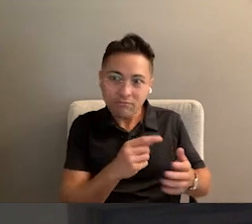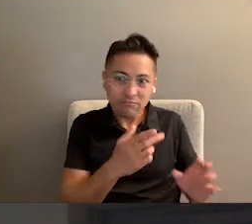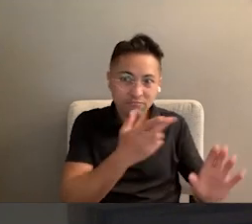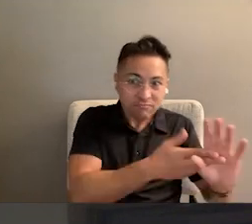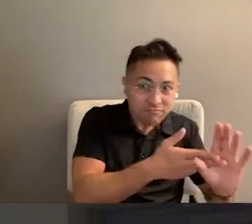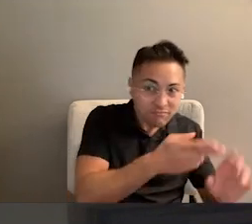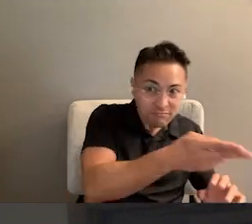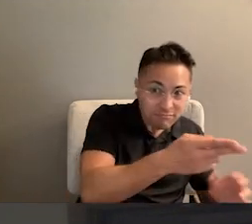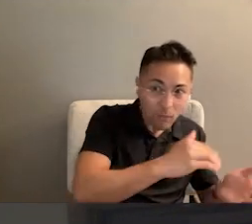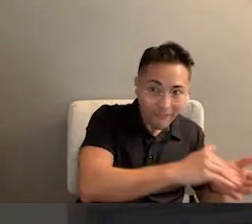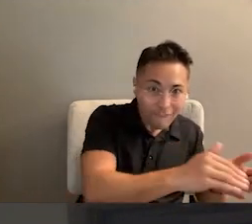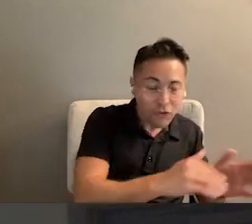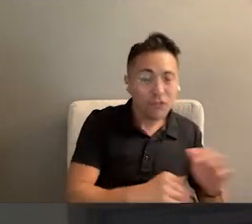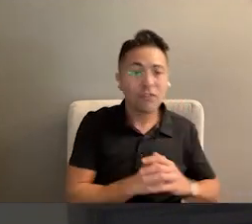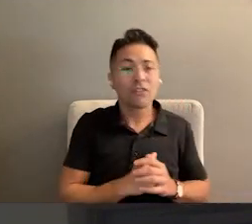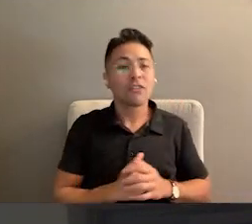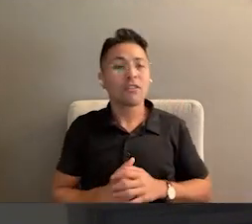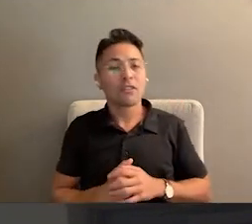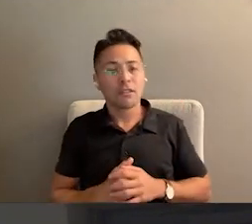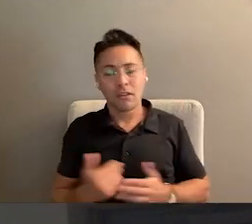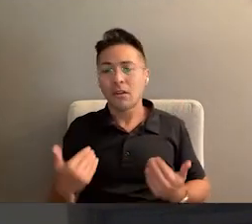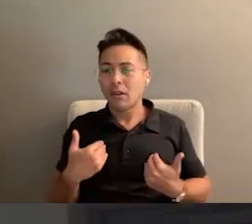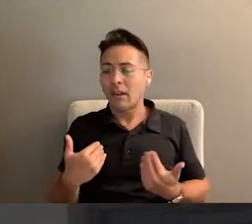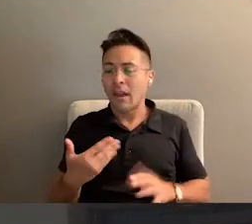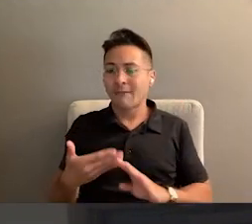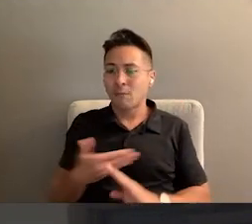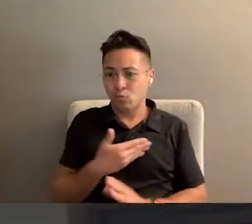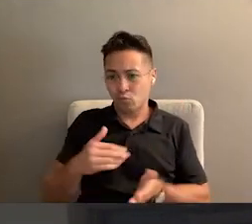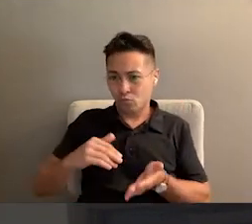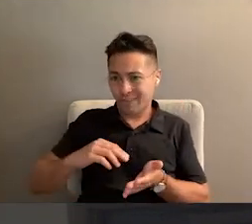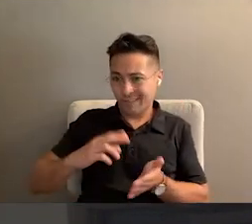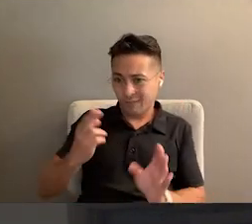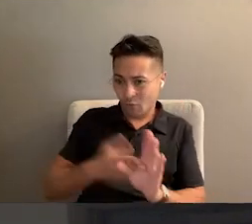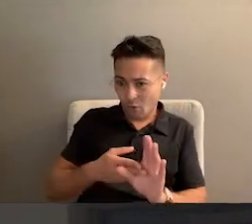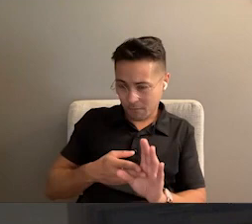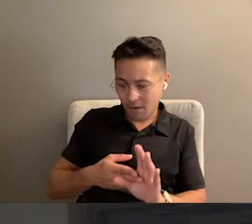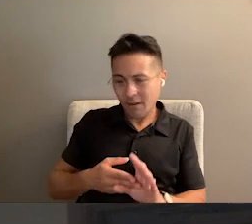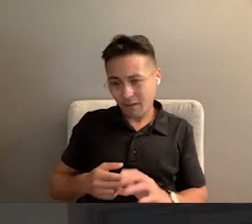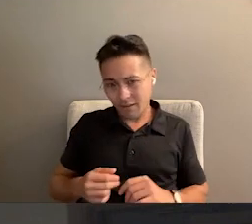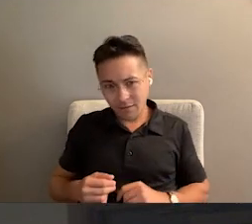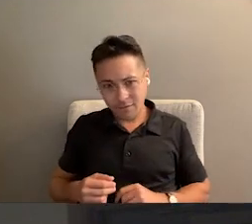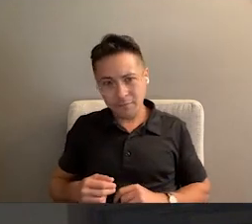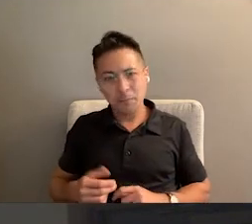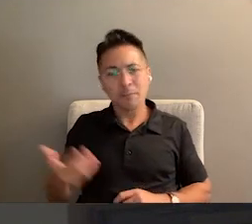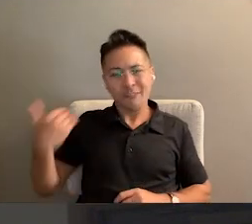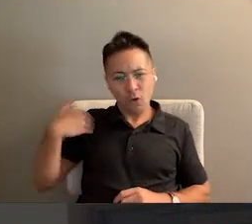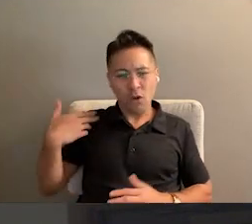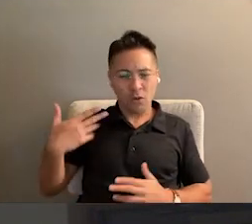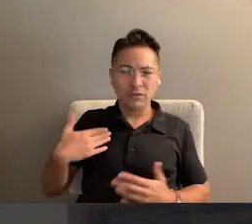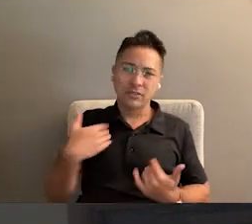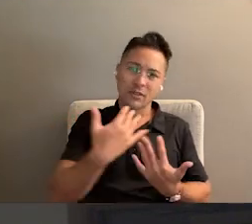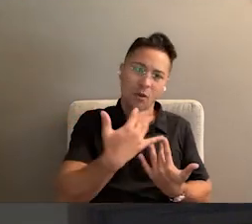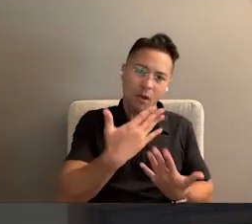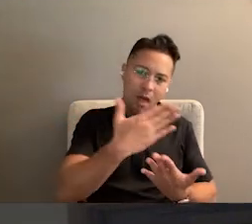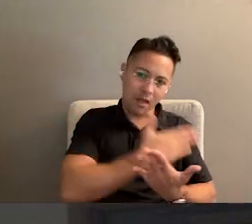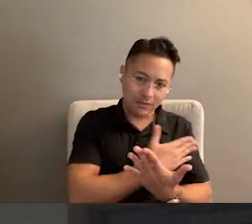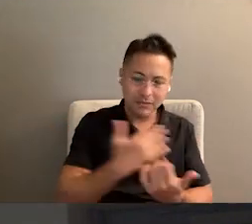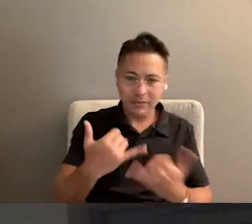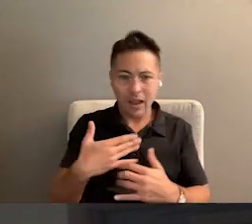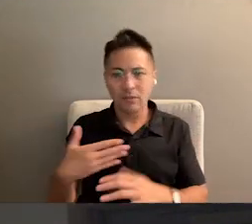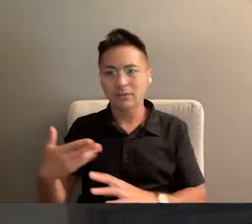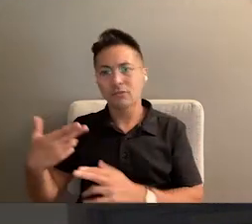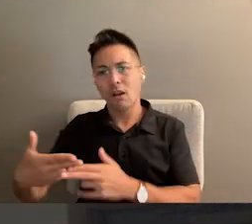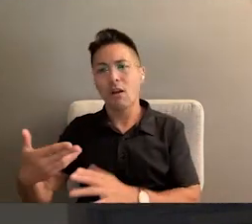that pre-enrollment category or to get on the waiver. There is pre-enrollment, or what